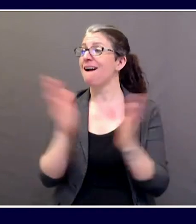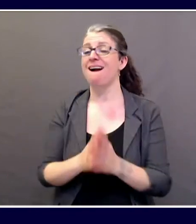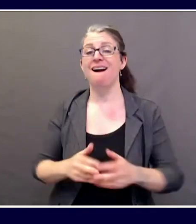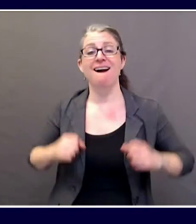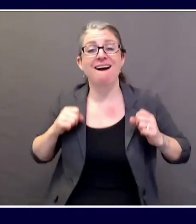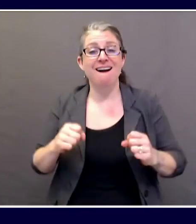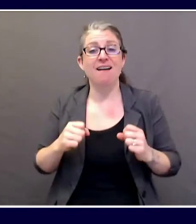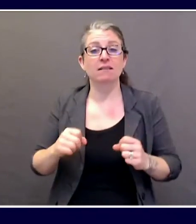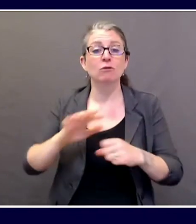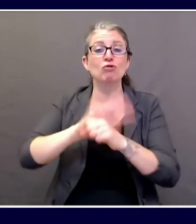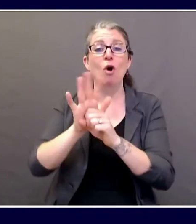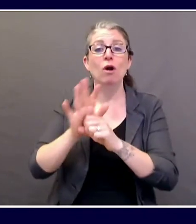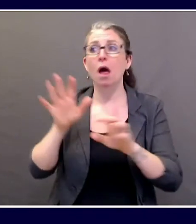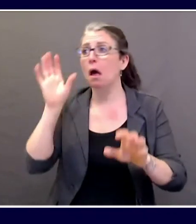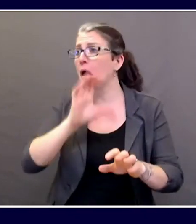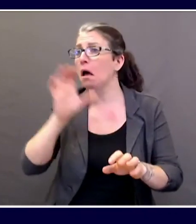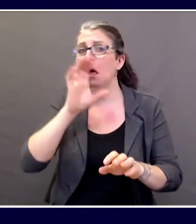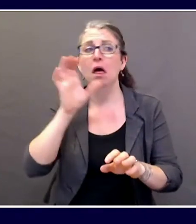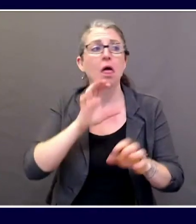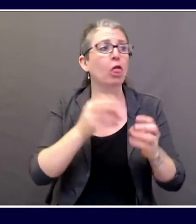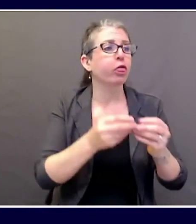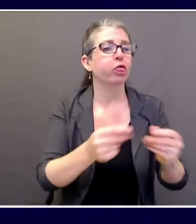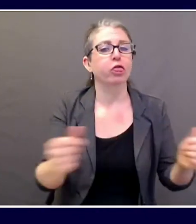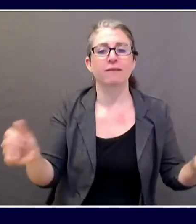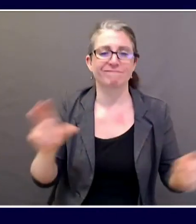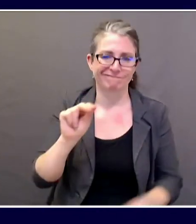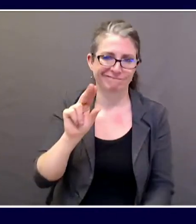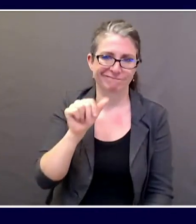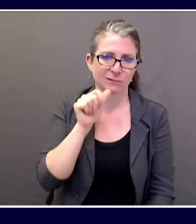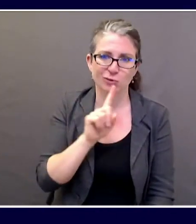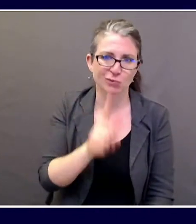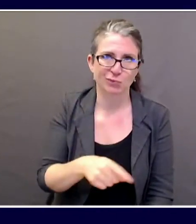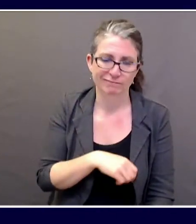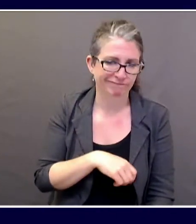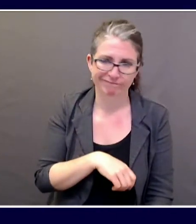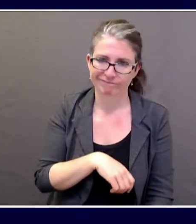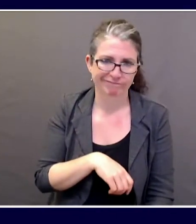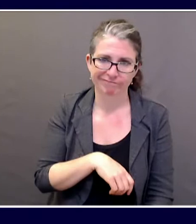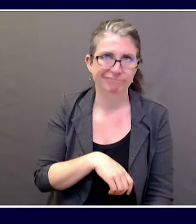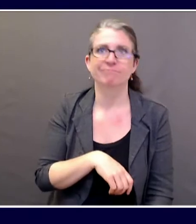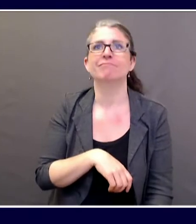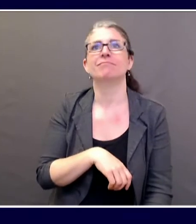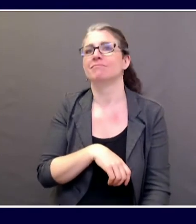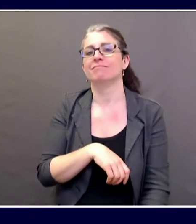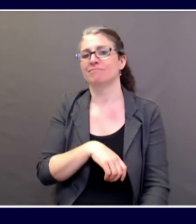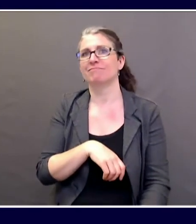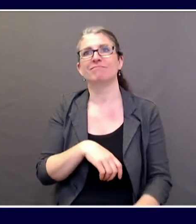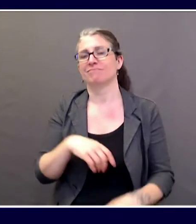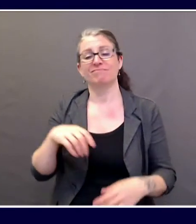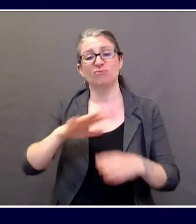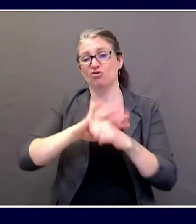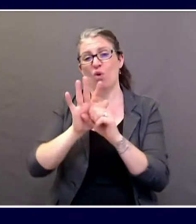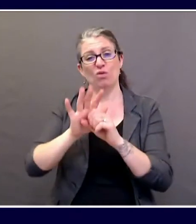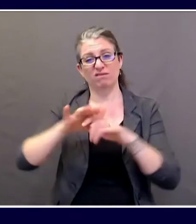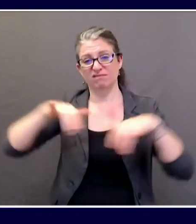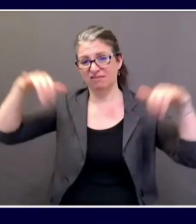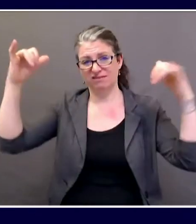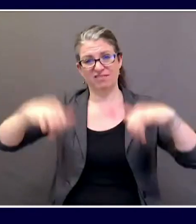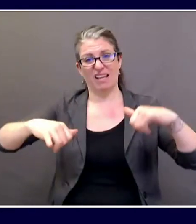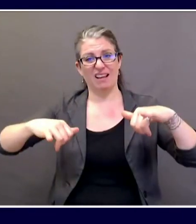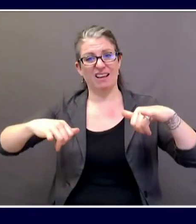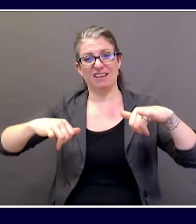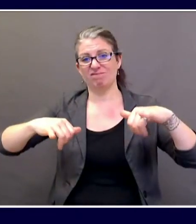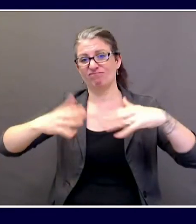fast. It won't be as furious. It'll be a reduced amount of transmission, but it'll still be with us. Hard to say when that will be, though.